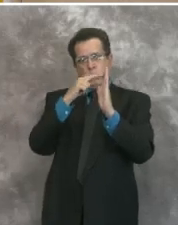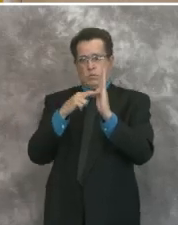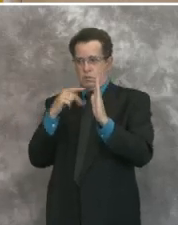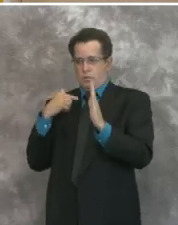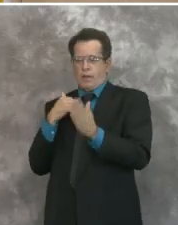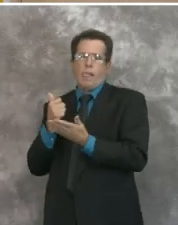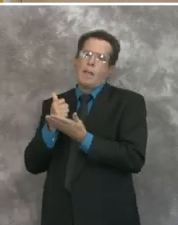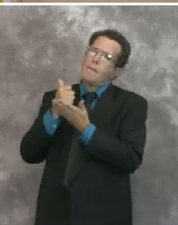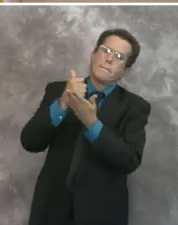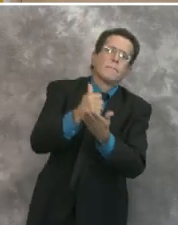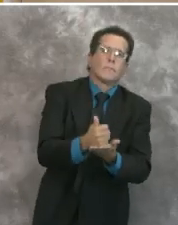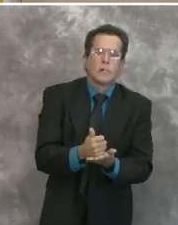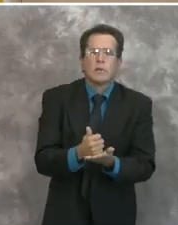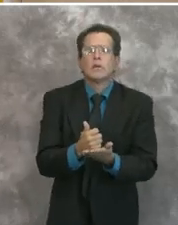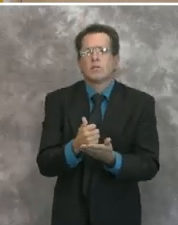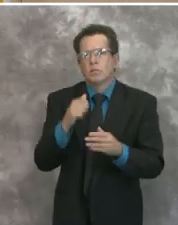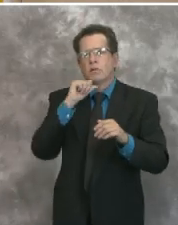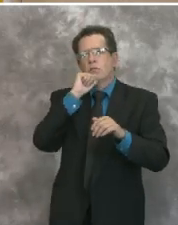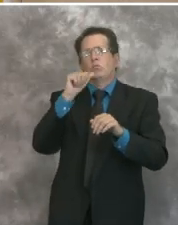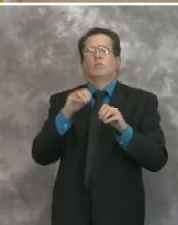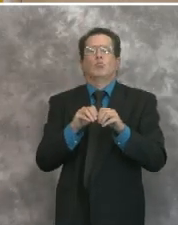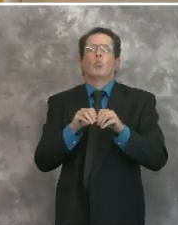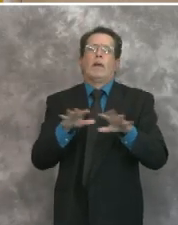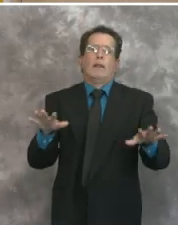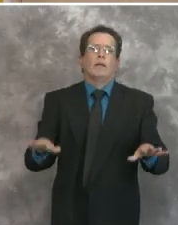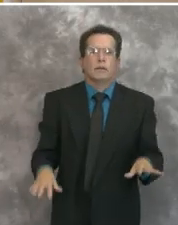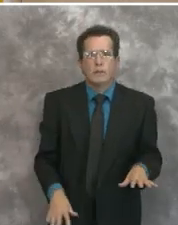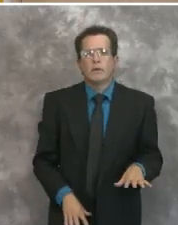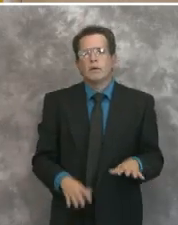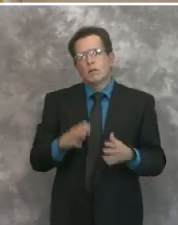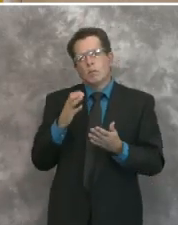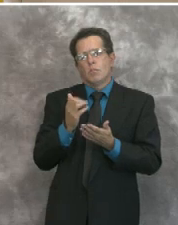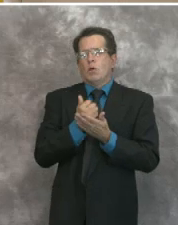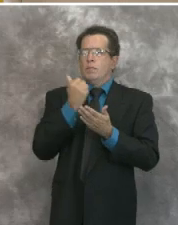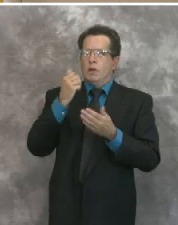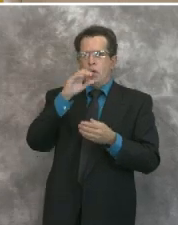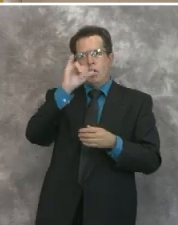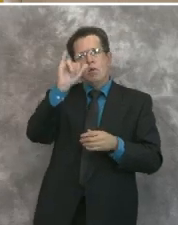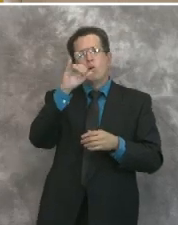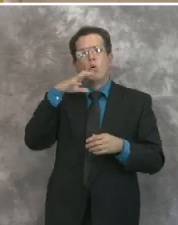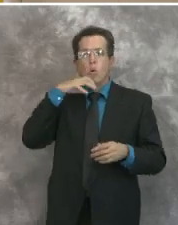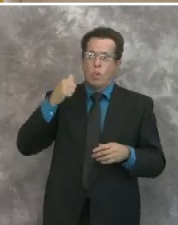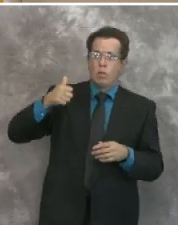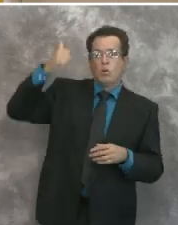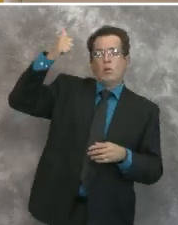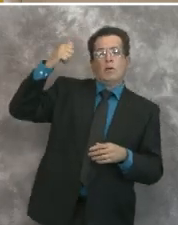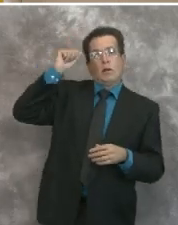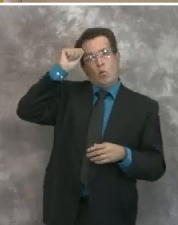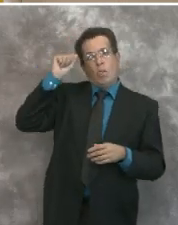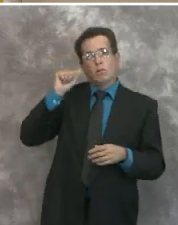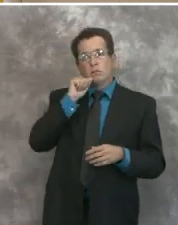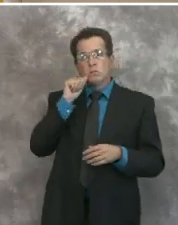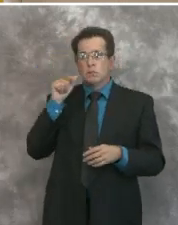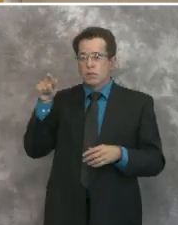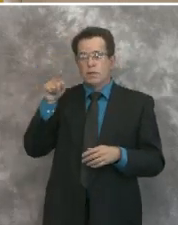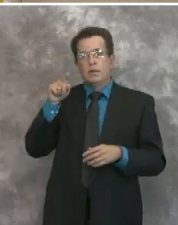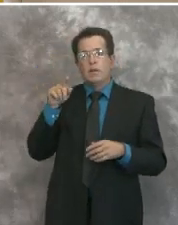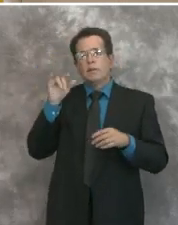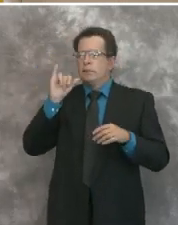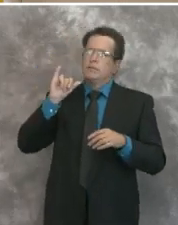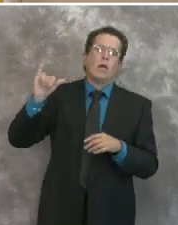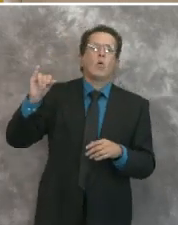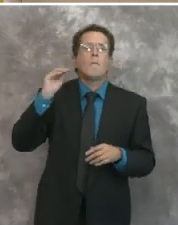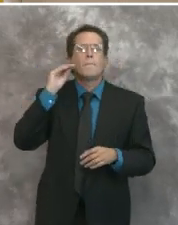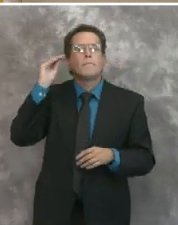interventions help to decrease spread. Also, older adults and those with a compromised immune system staying at